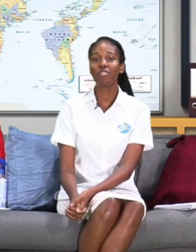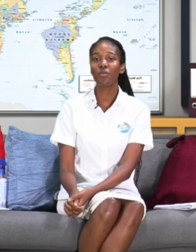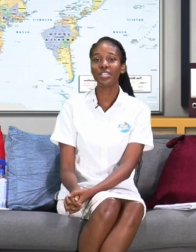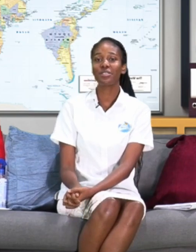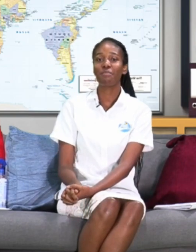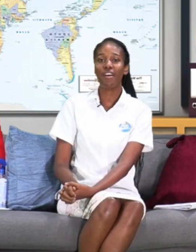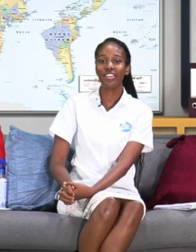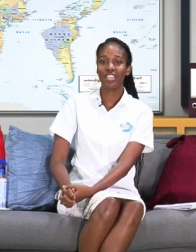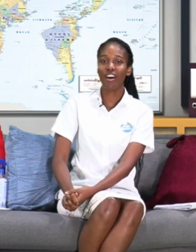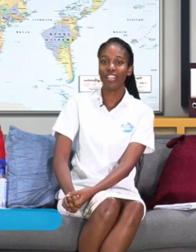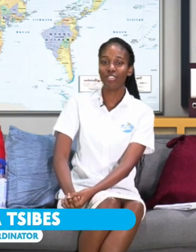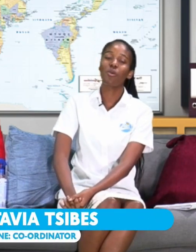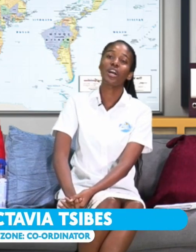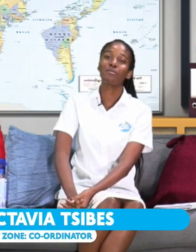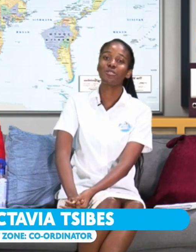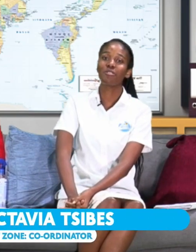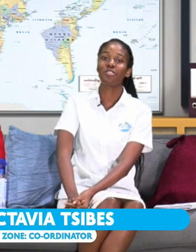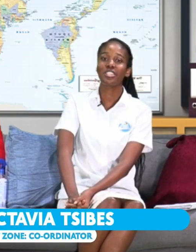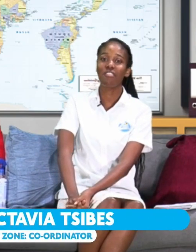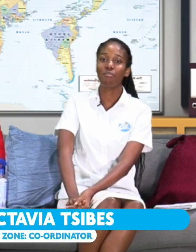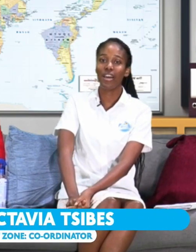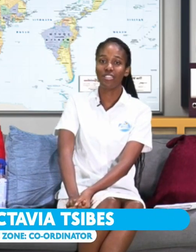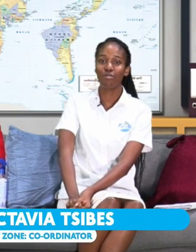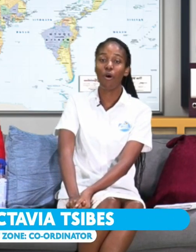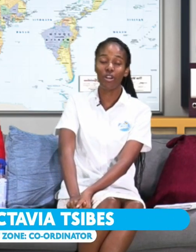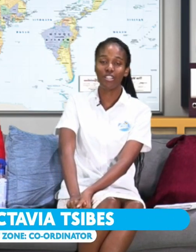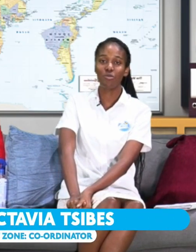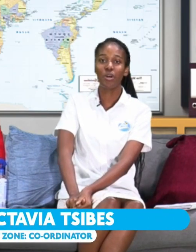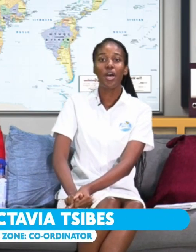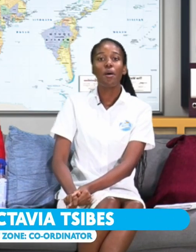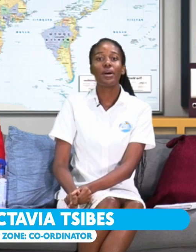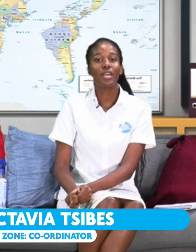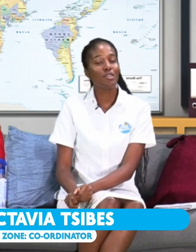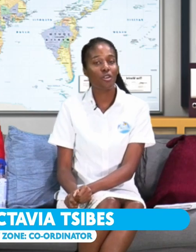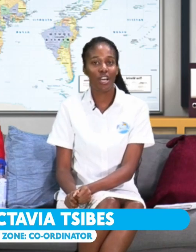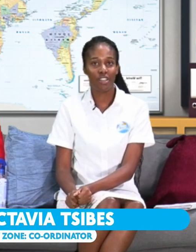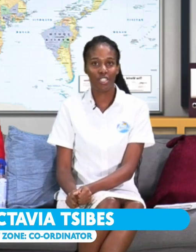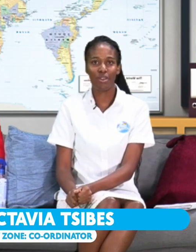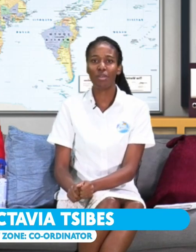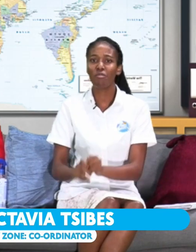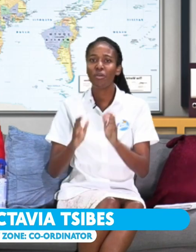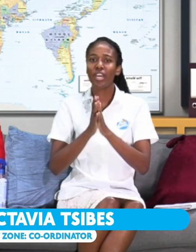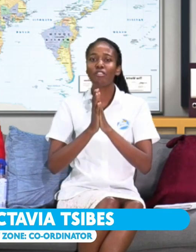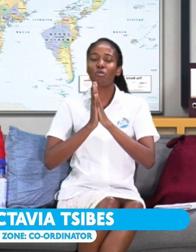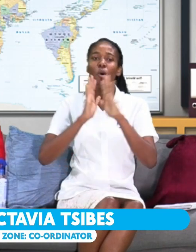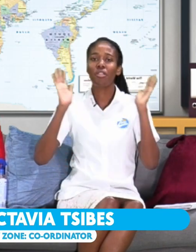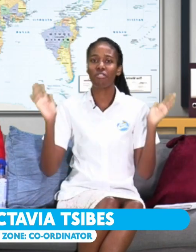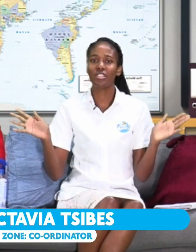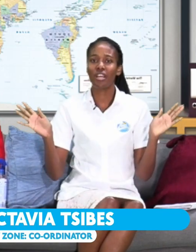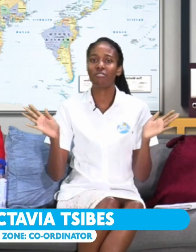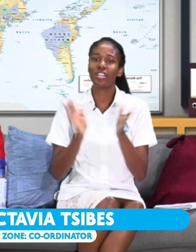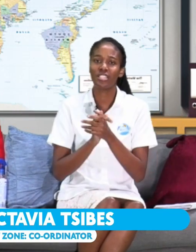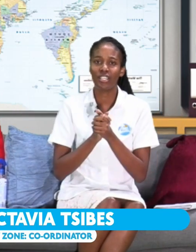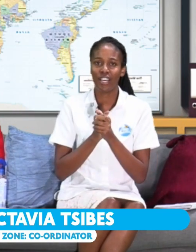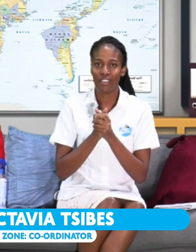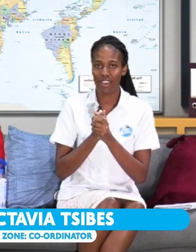Good day, viewers, parents, guardians. Welcome to the first ever MyZone online school. My name is Octavia Timbes, and before we get into all the fun